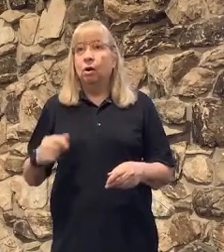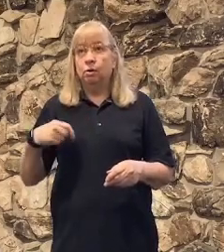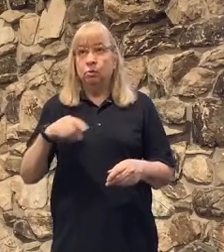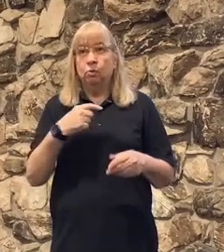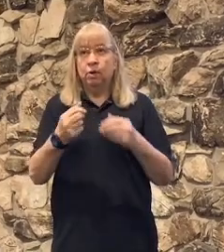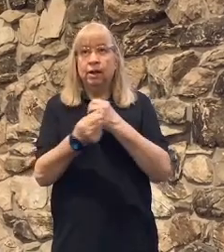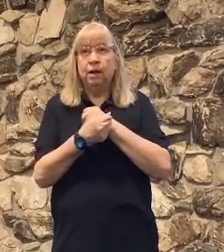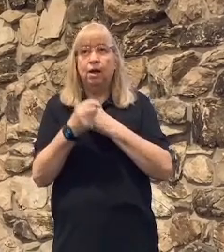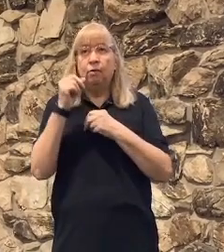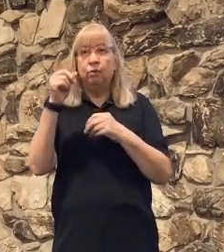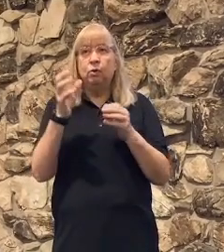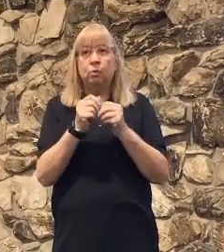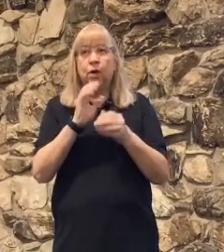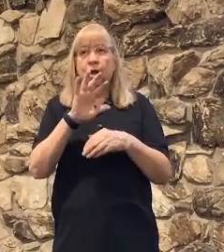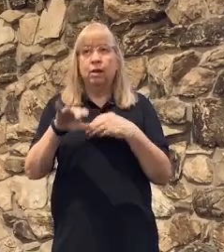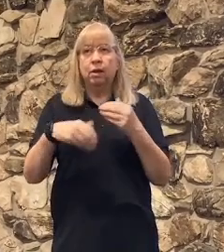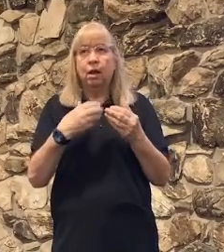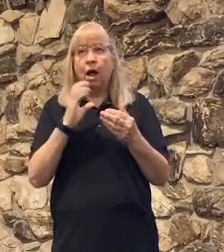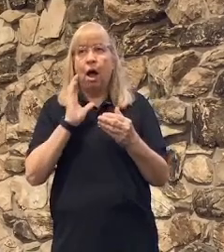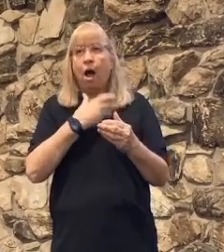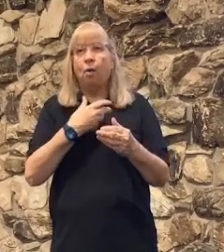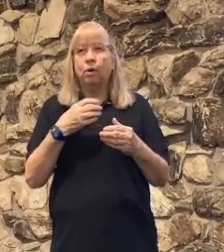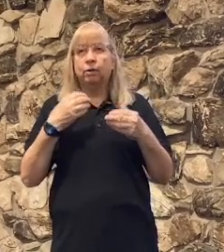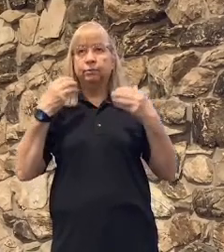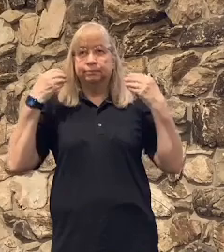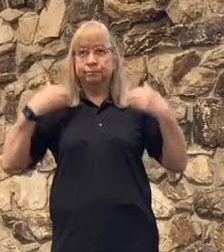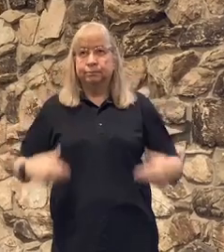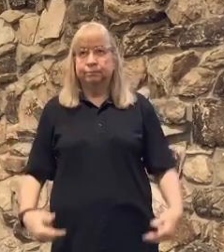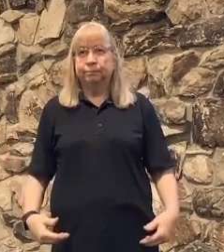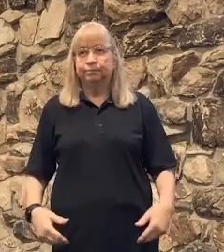Lord, we love you with our entire being.